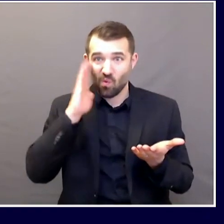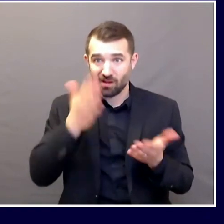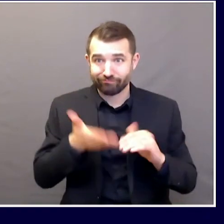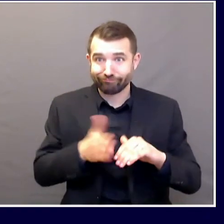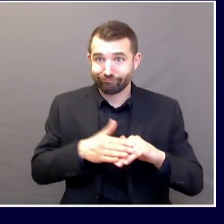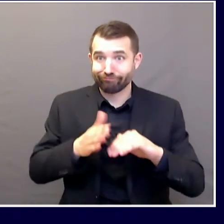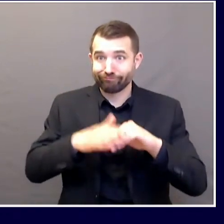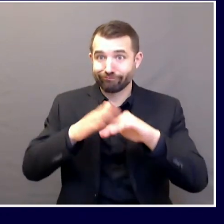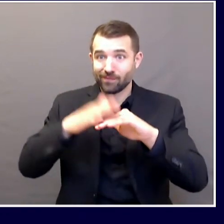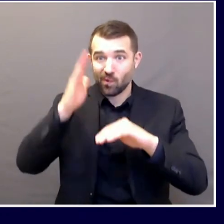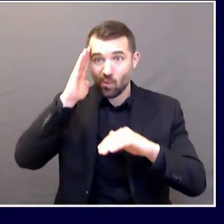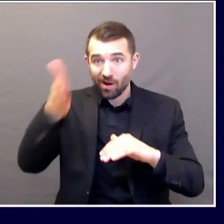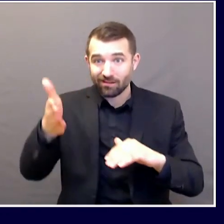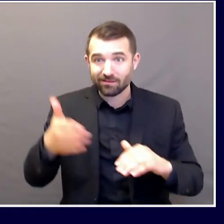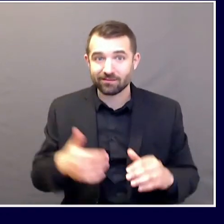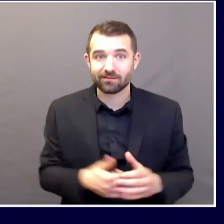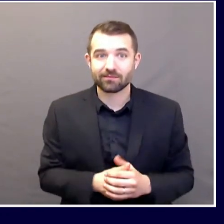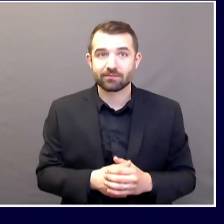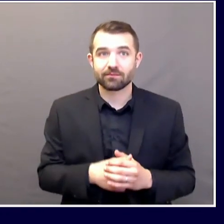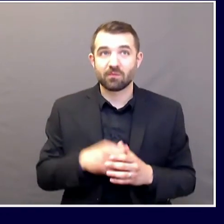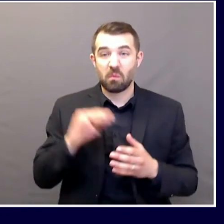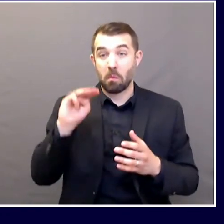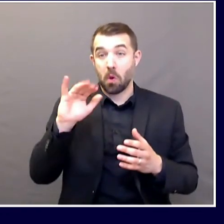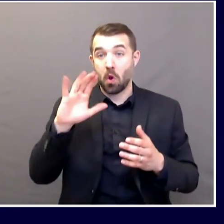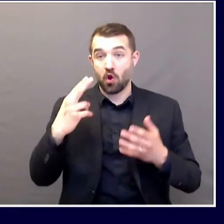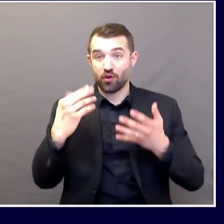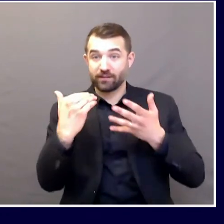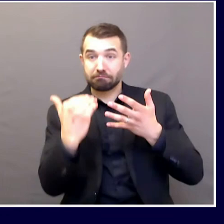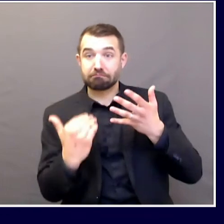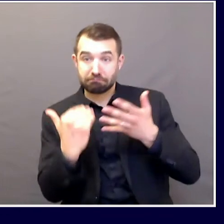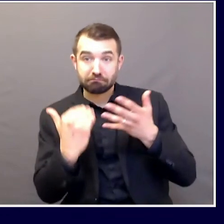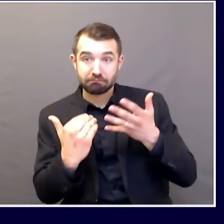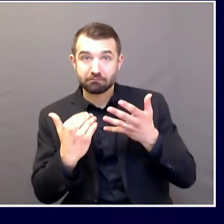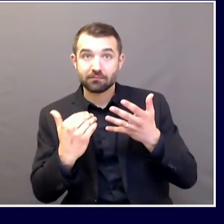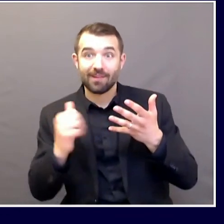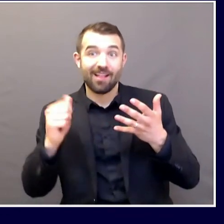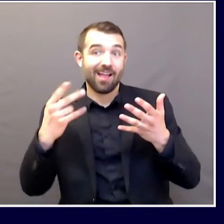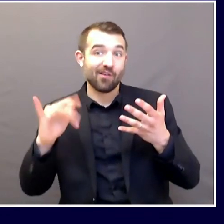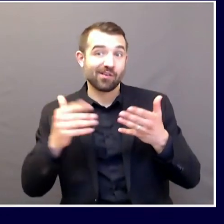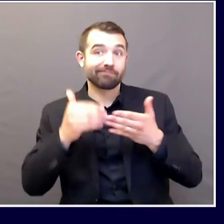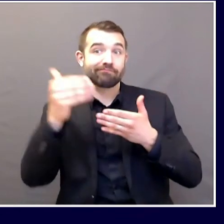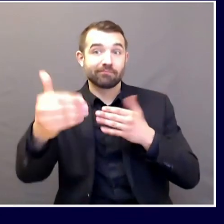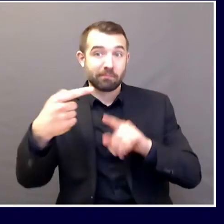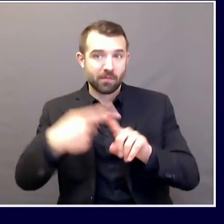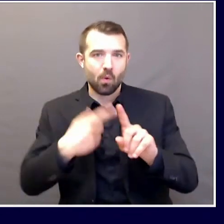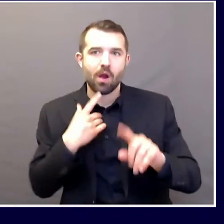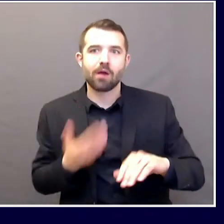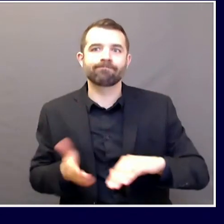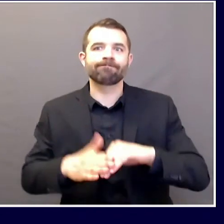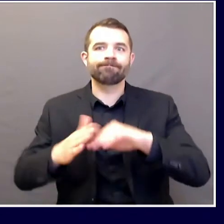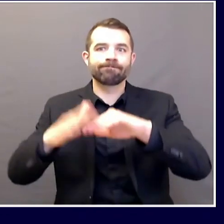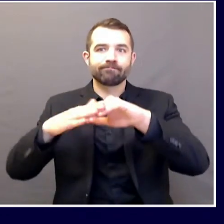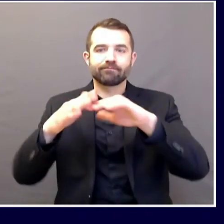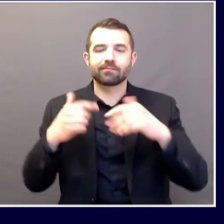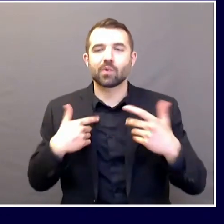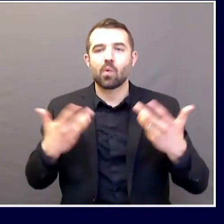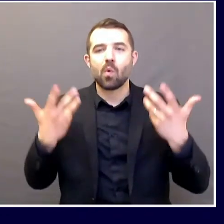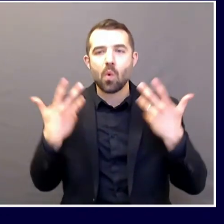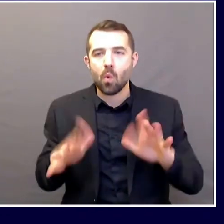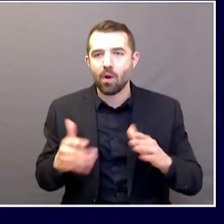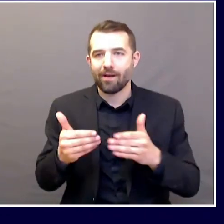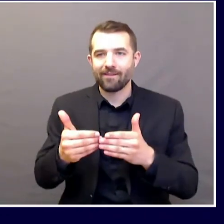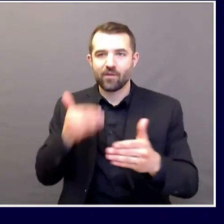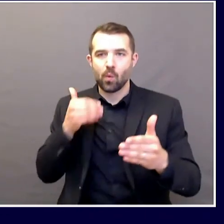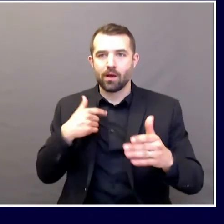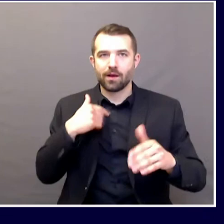this month and into April. We have been taking steps to work with providers, hospitals, and vaccination sites to get